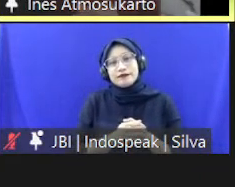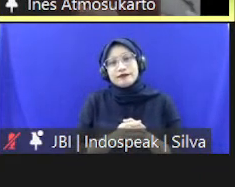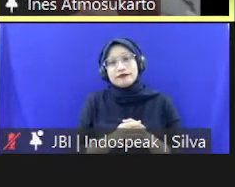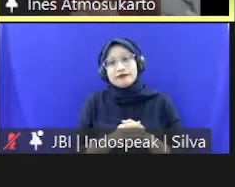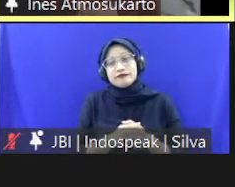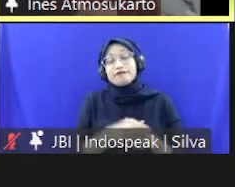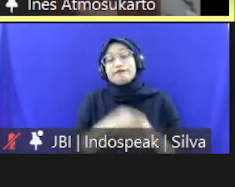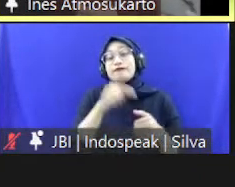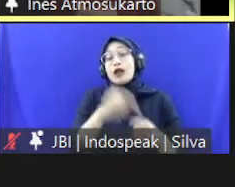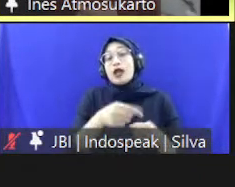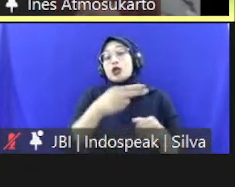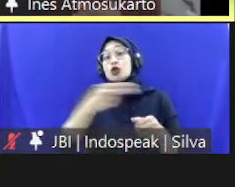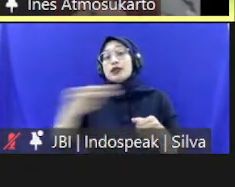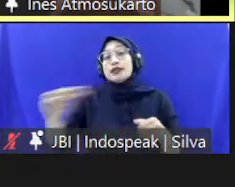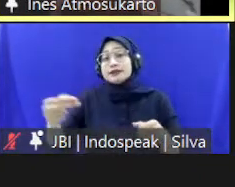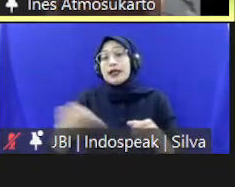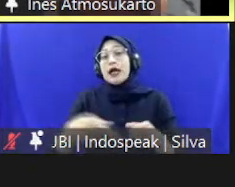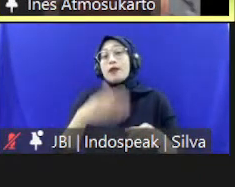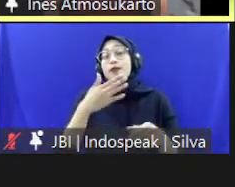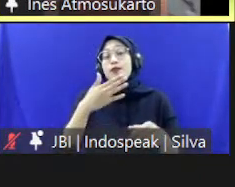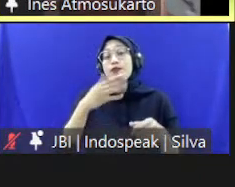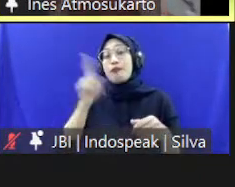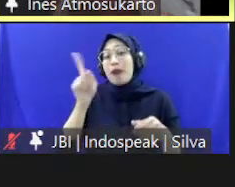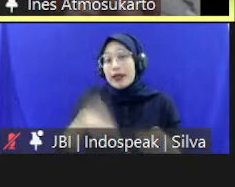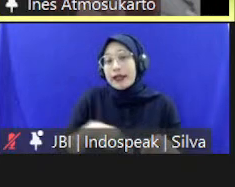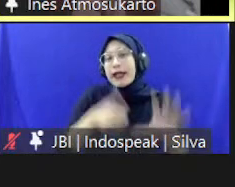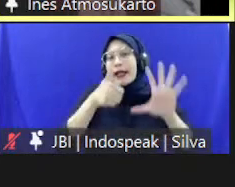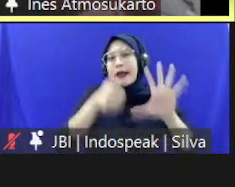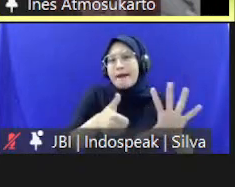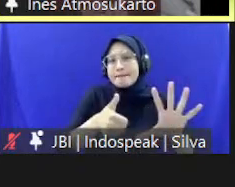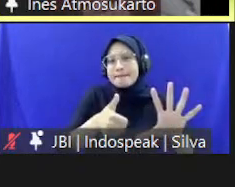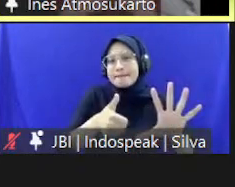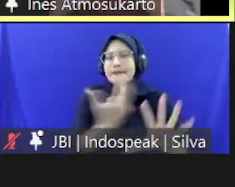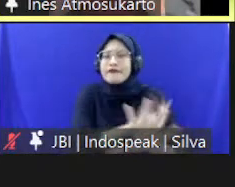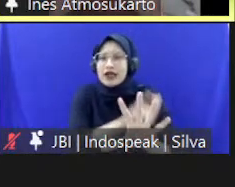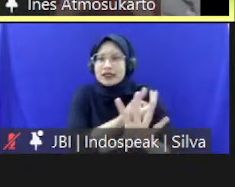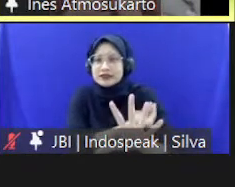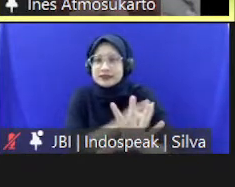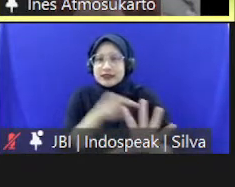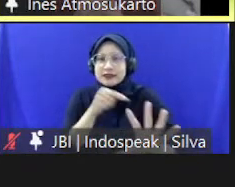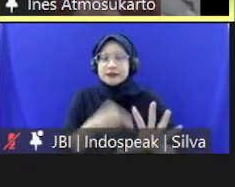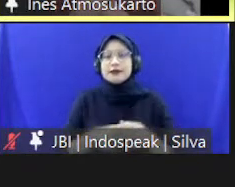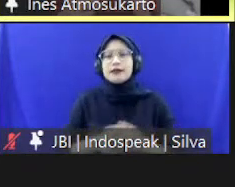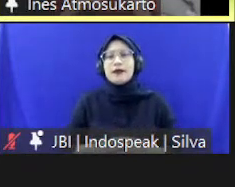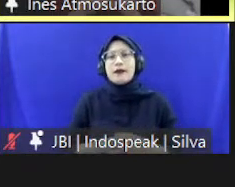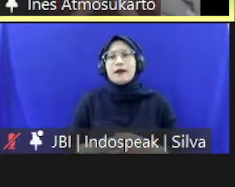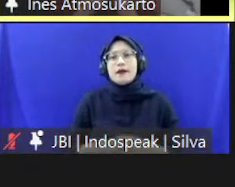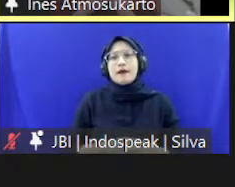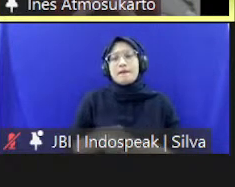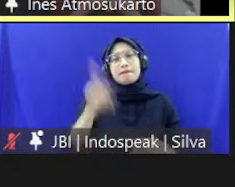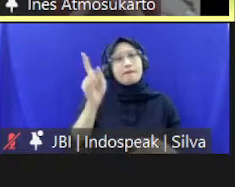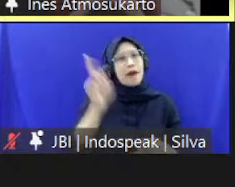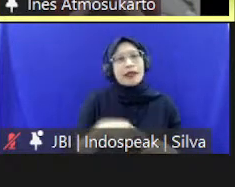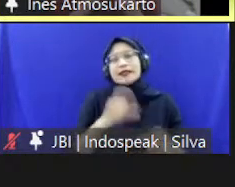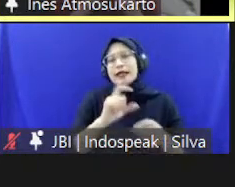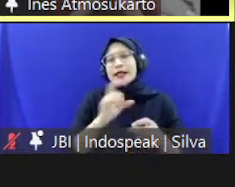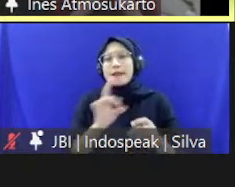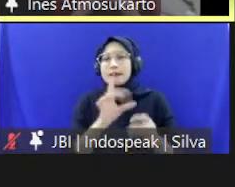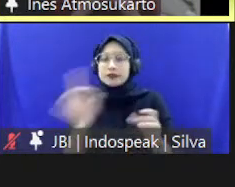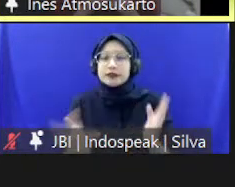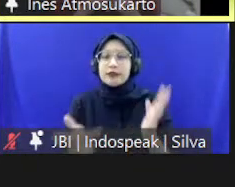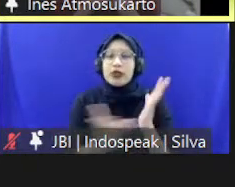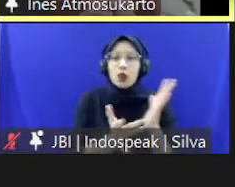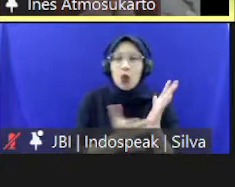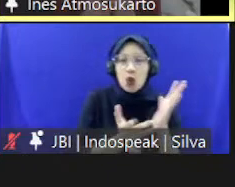different vaccines now, and that's covering 3 different platforms, technology platforms. 2 of